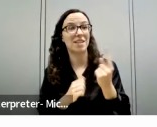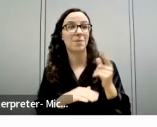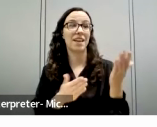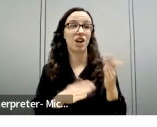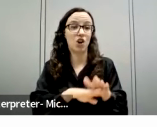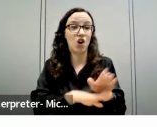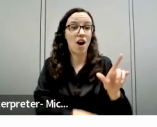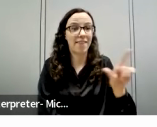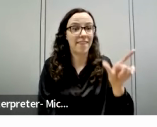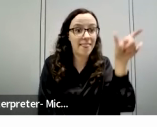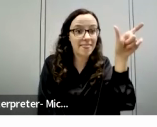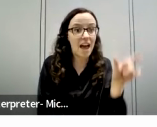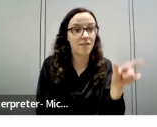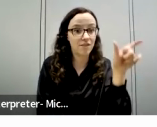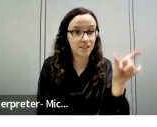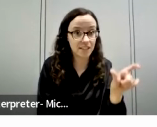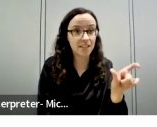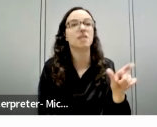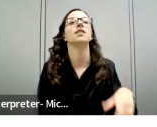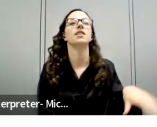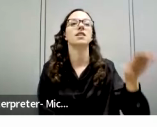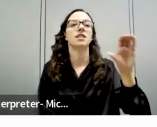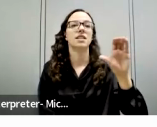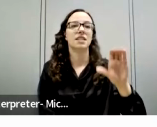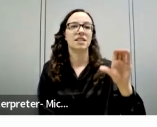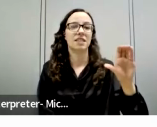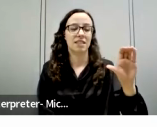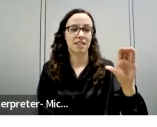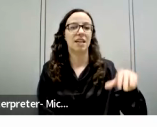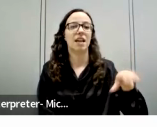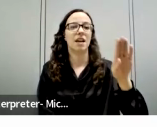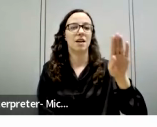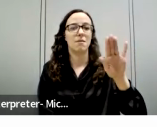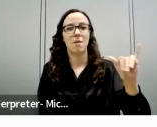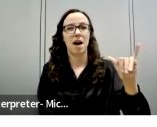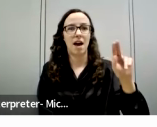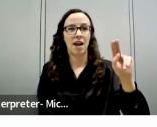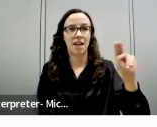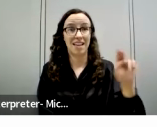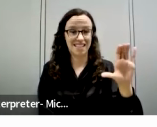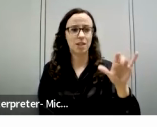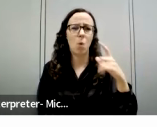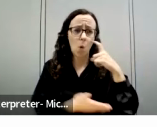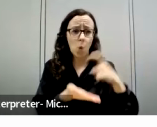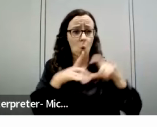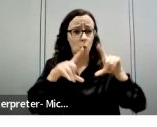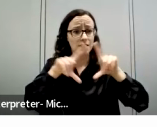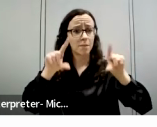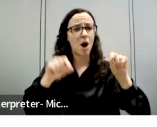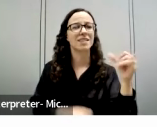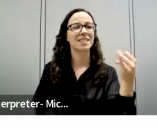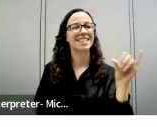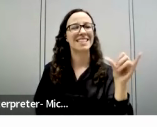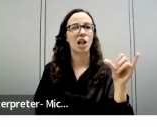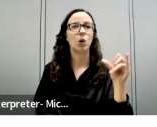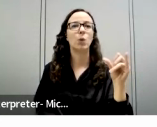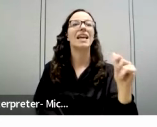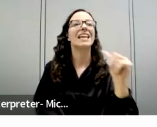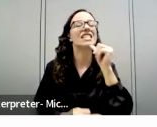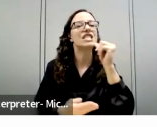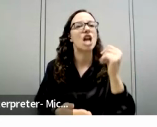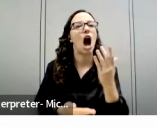left hand, this is the original work, CC by NC, this box is yellow, right? It's not recommended.